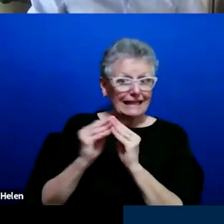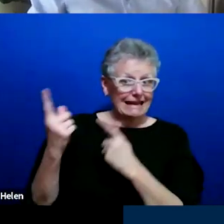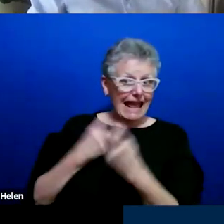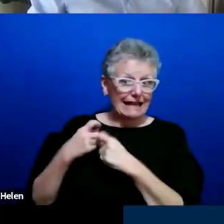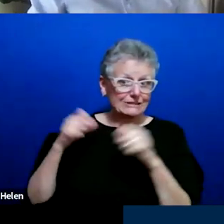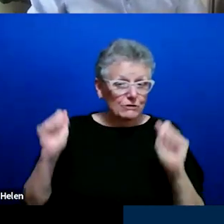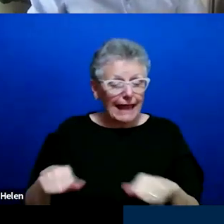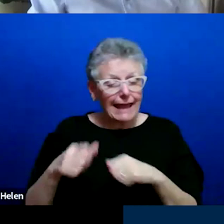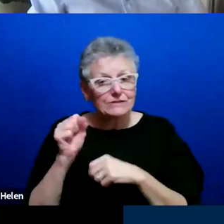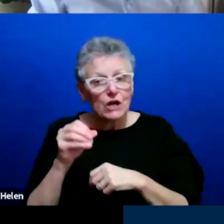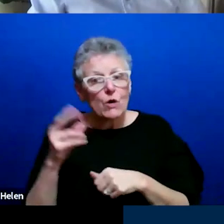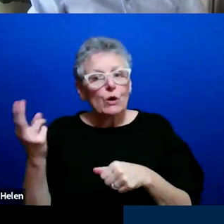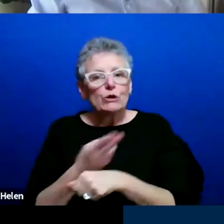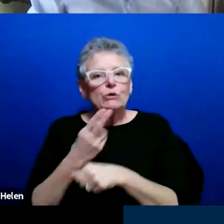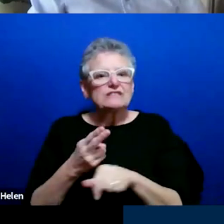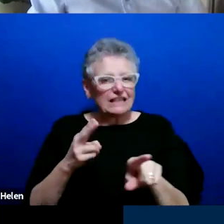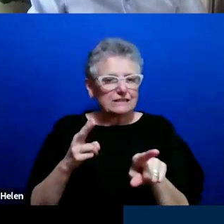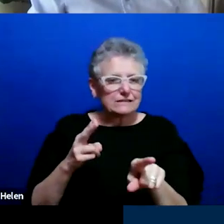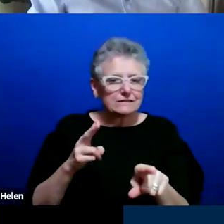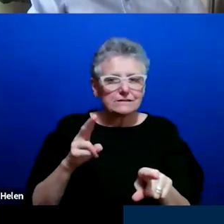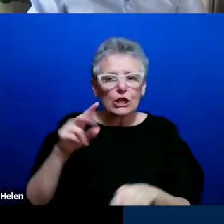So you can use this QR code